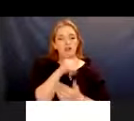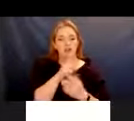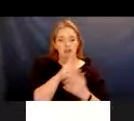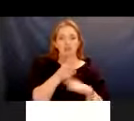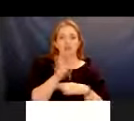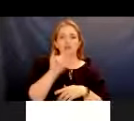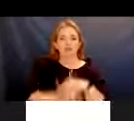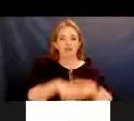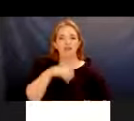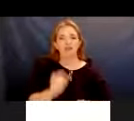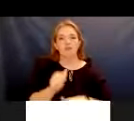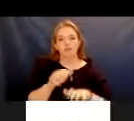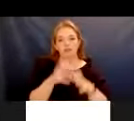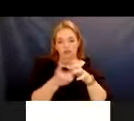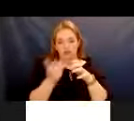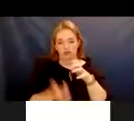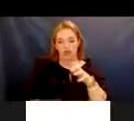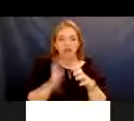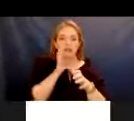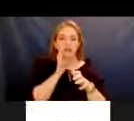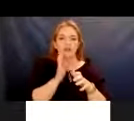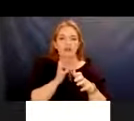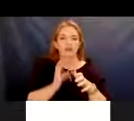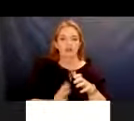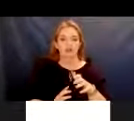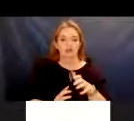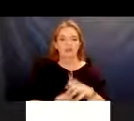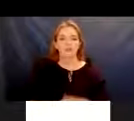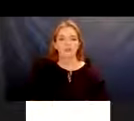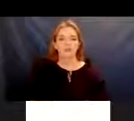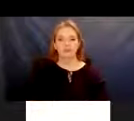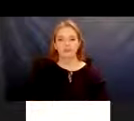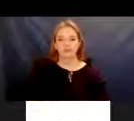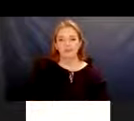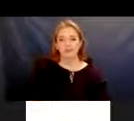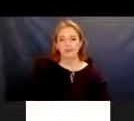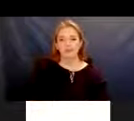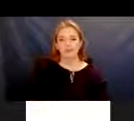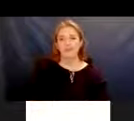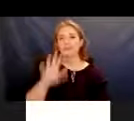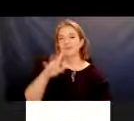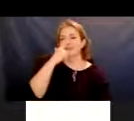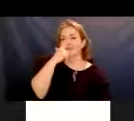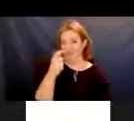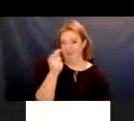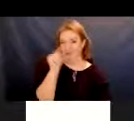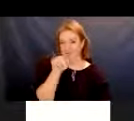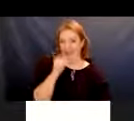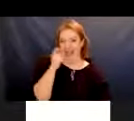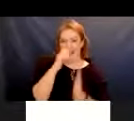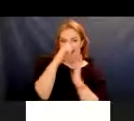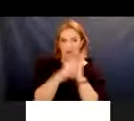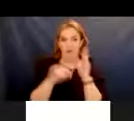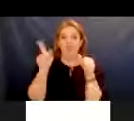And so with this one, the first sentence was actually the first sentence that I had in my head.